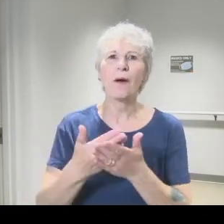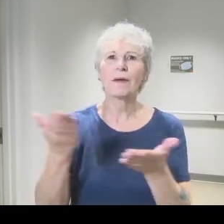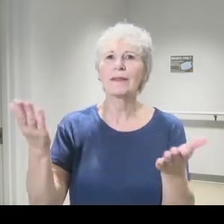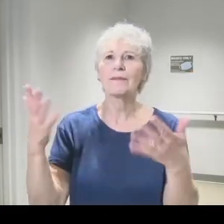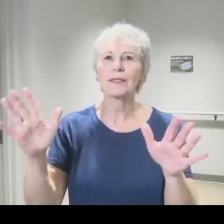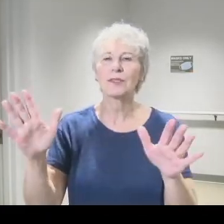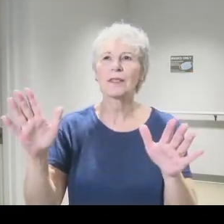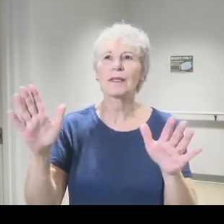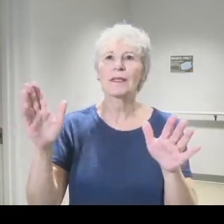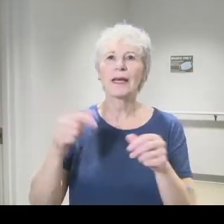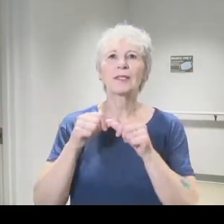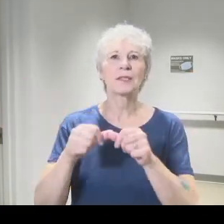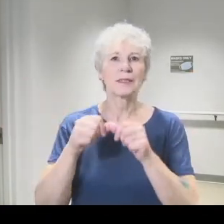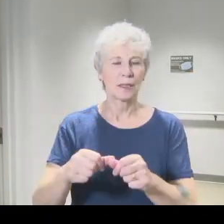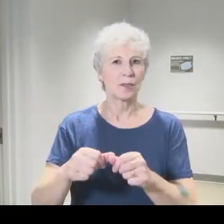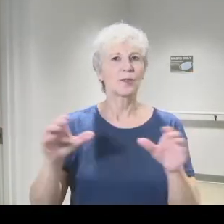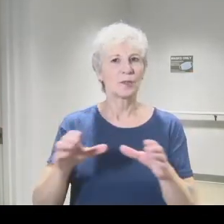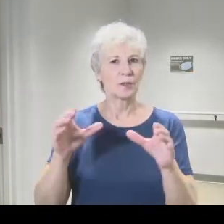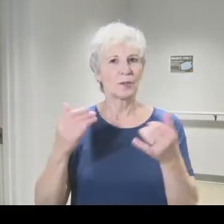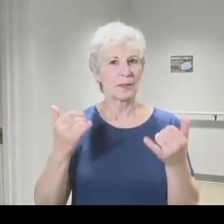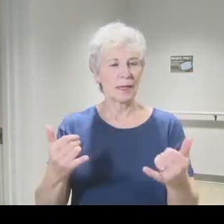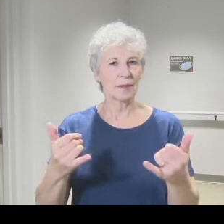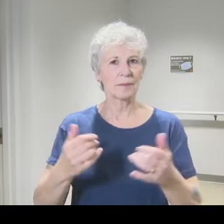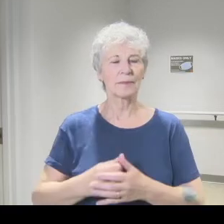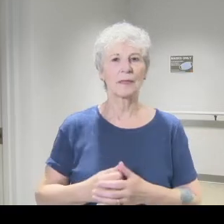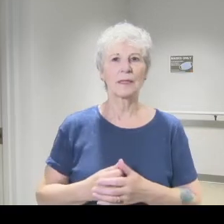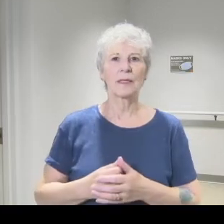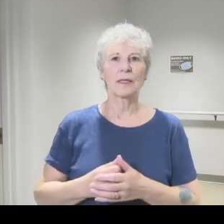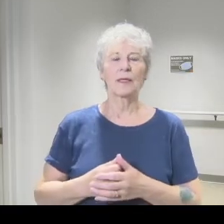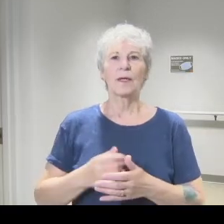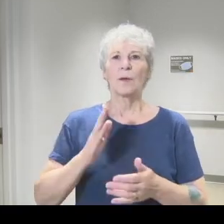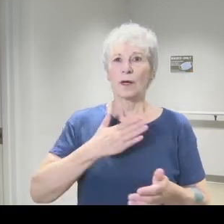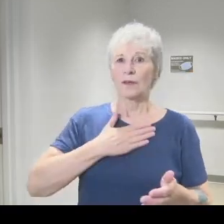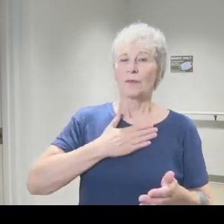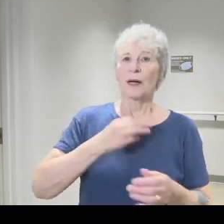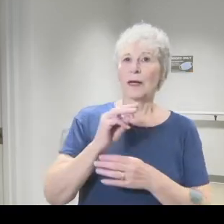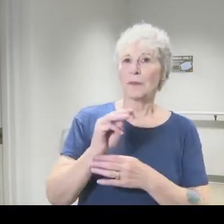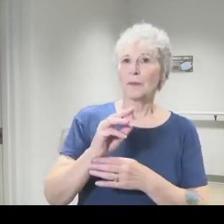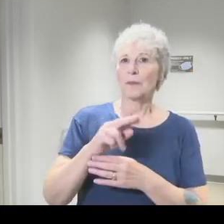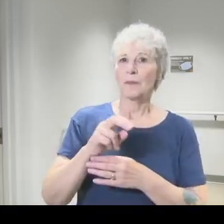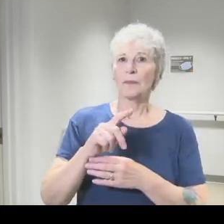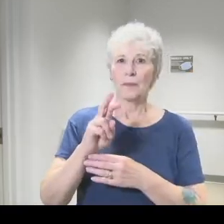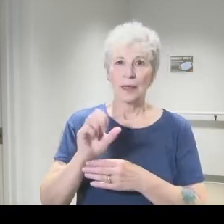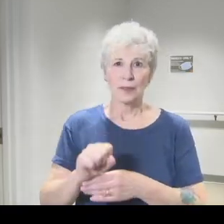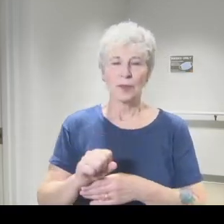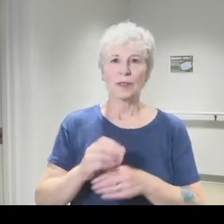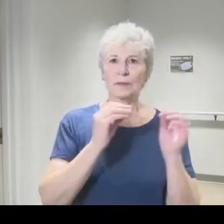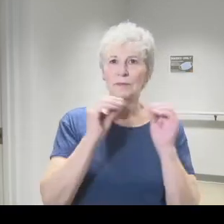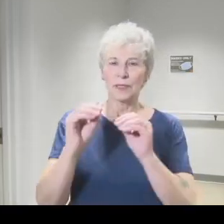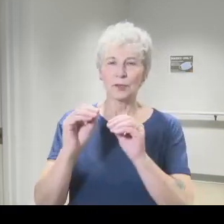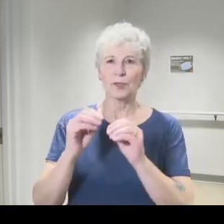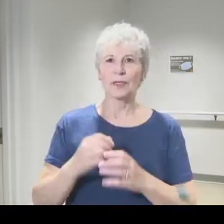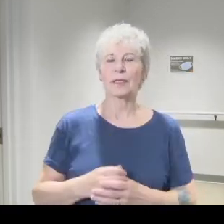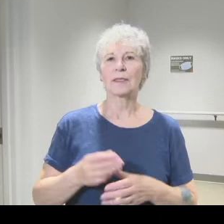and what he's doing in and through us. One of my mentors, David Paulson, described it well. He likened